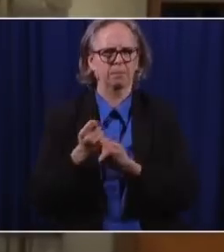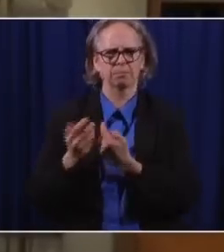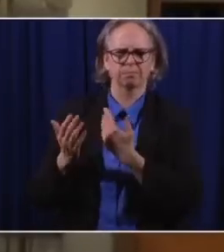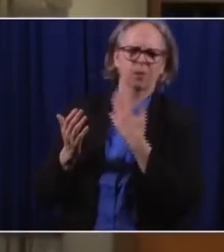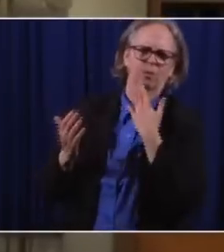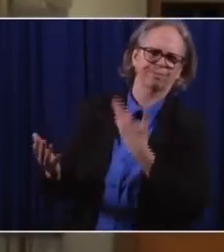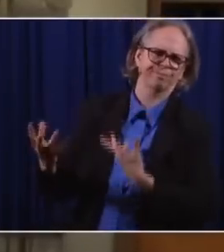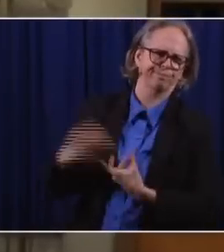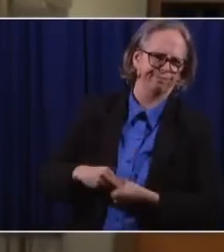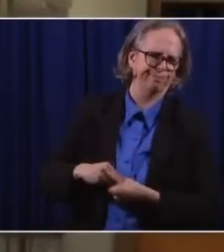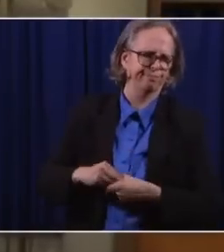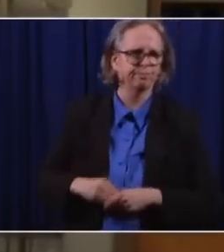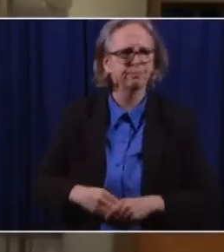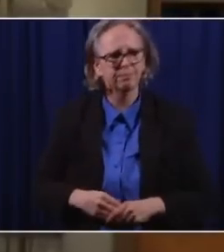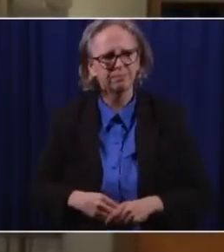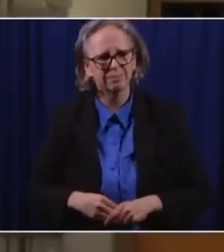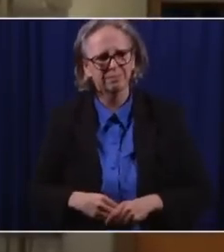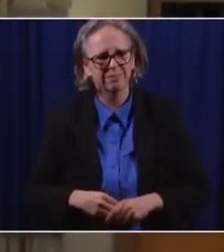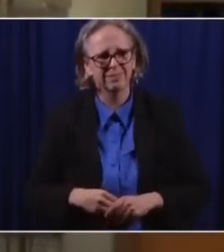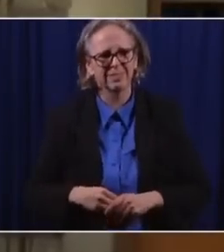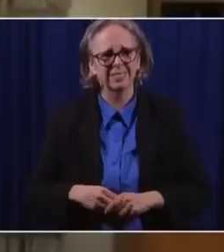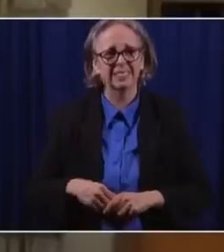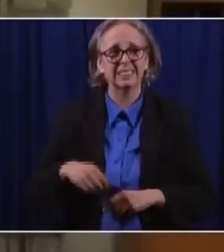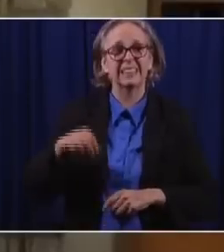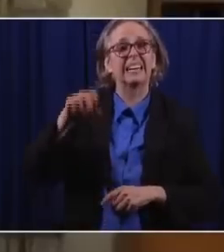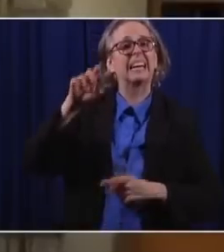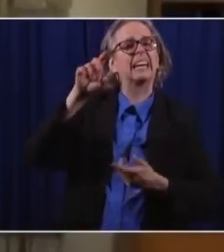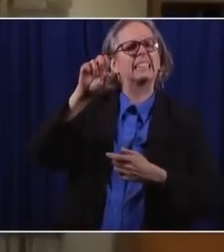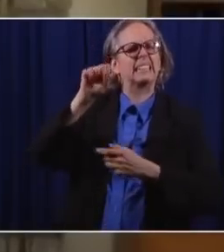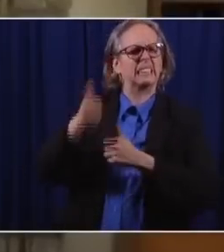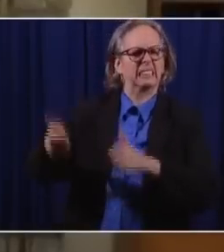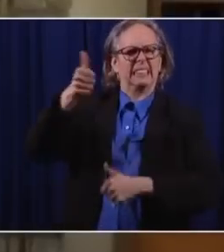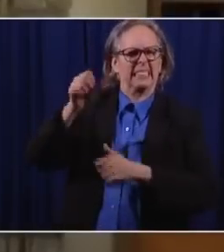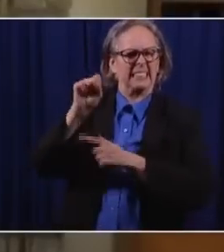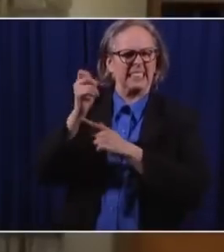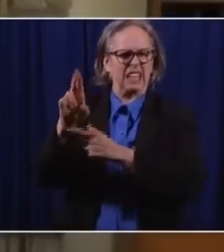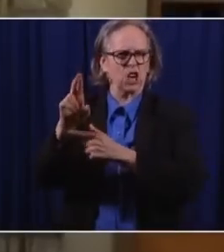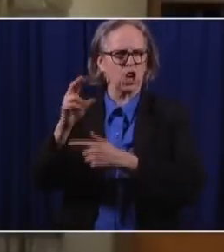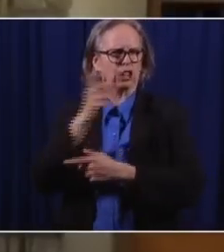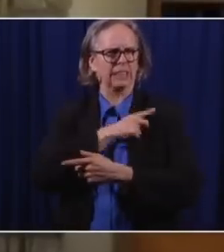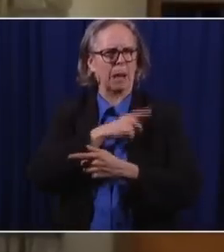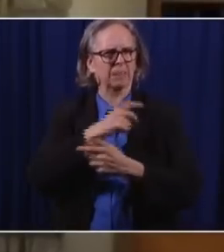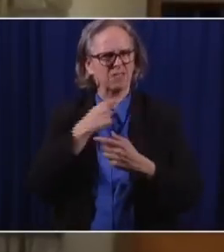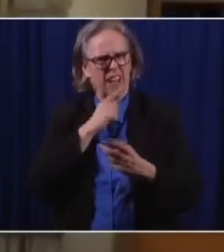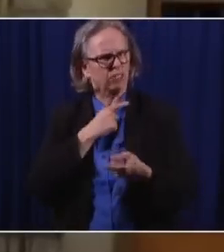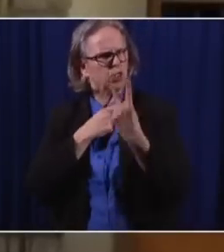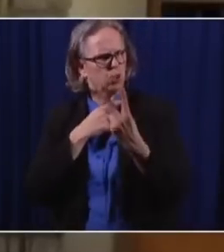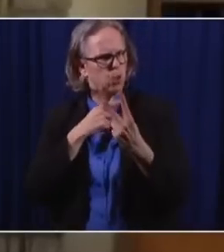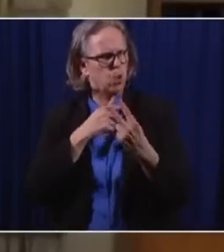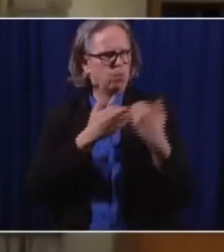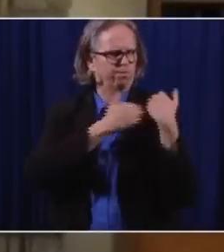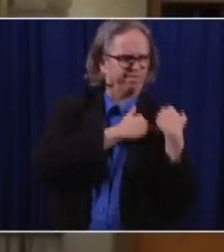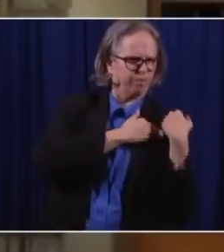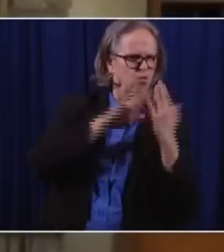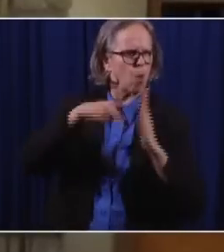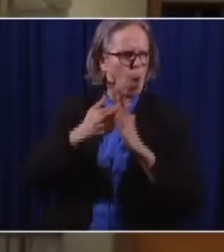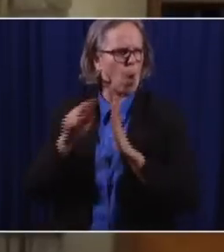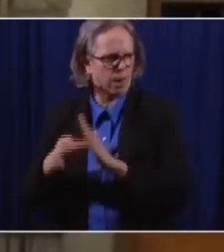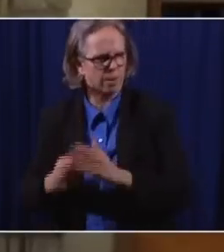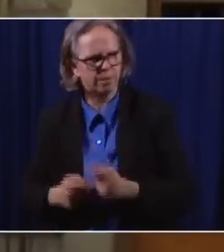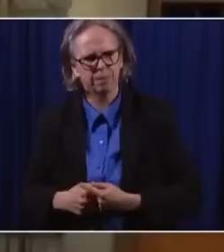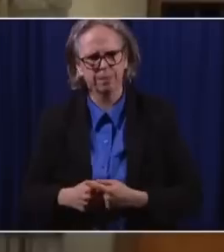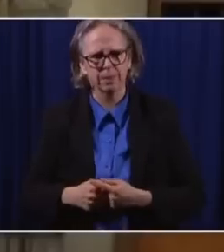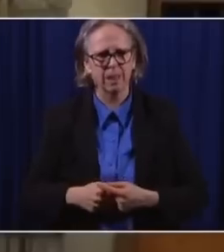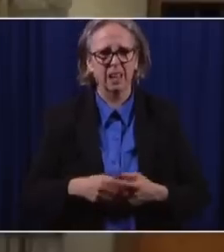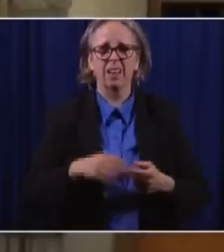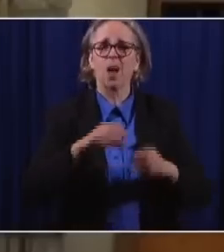deputy, he will take on two vitally strategic roles. He will lead the coordination of the health department's operation to get